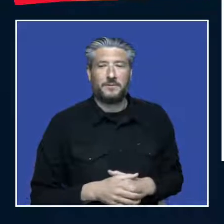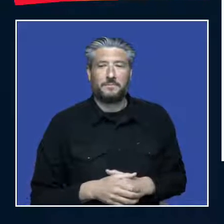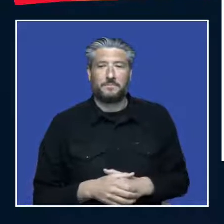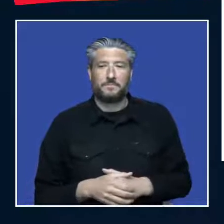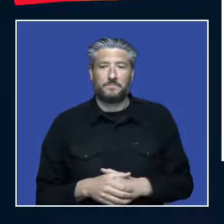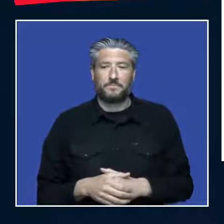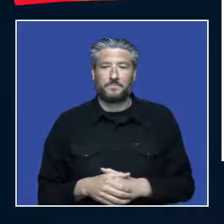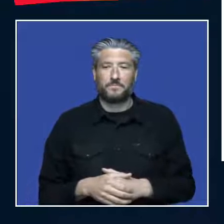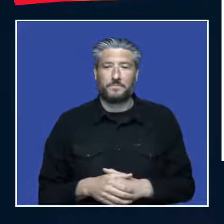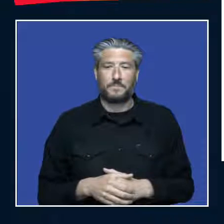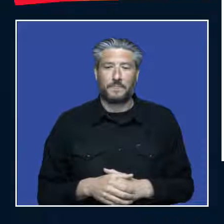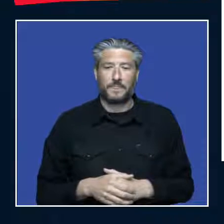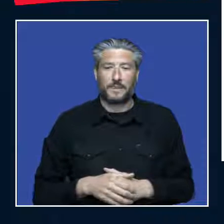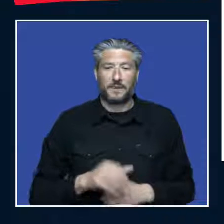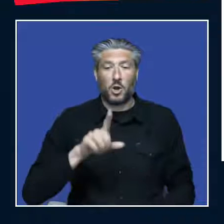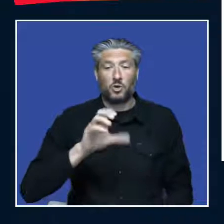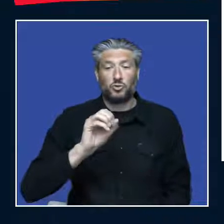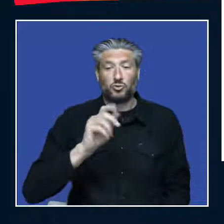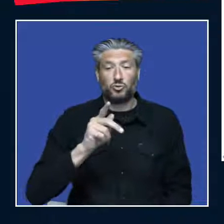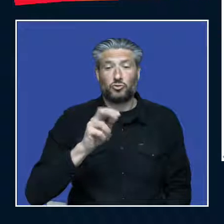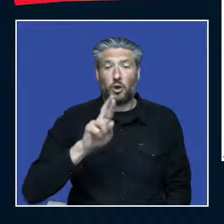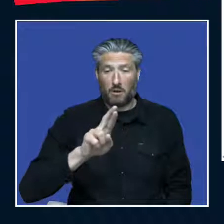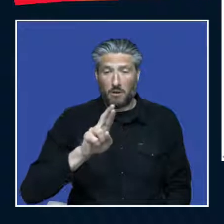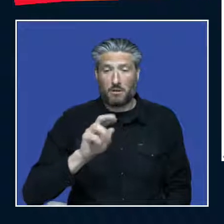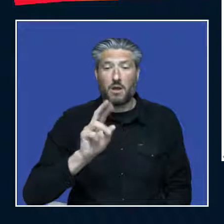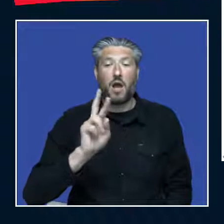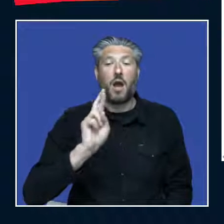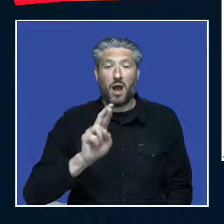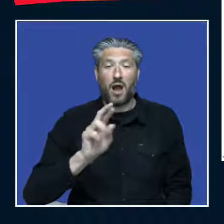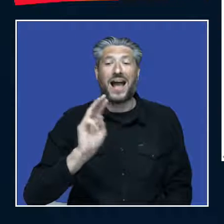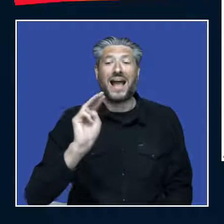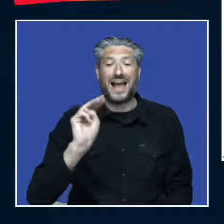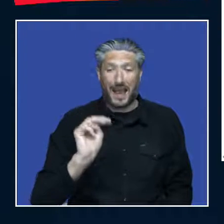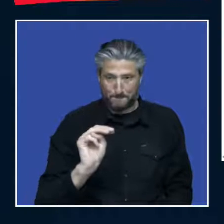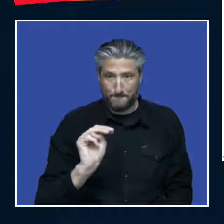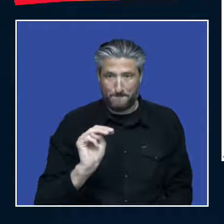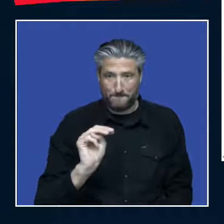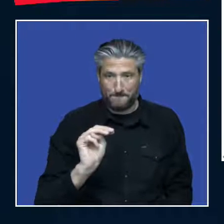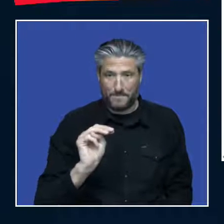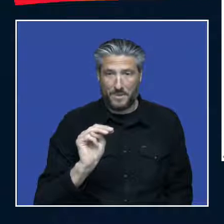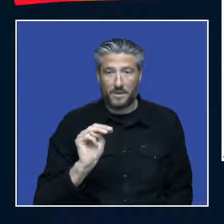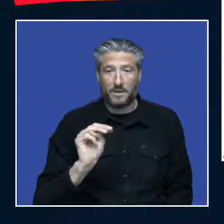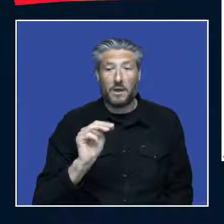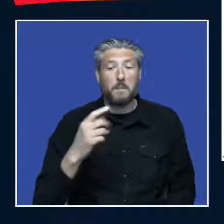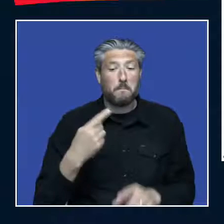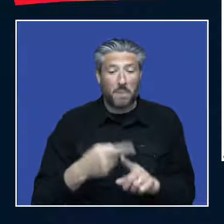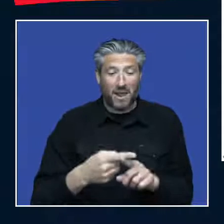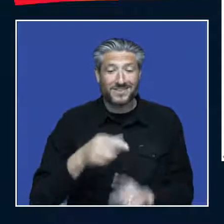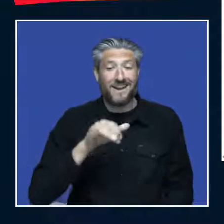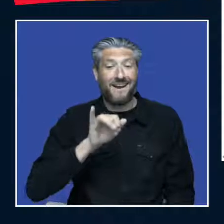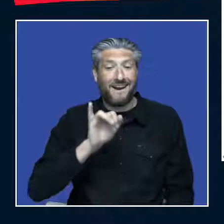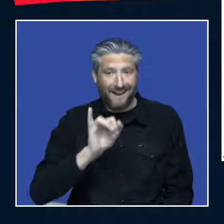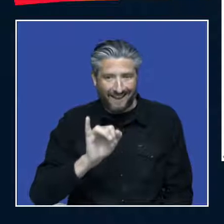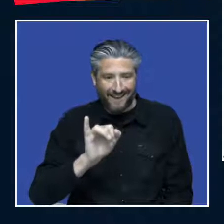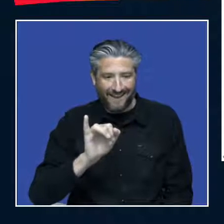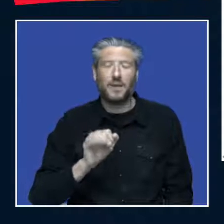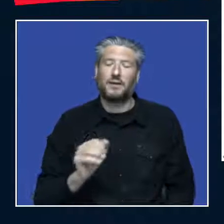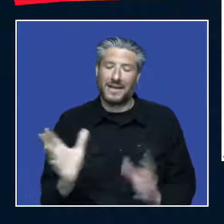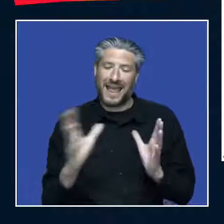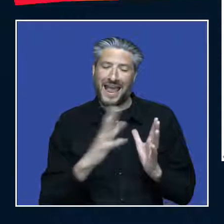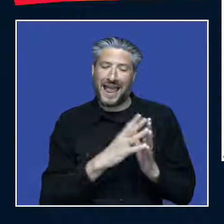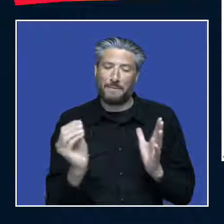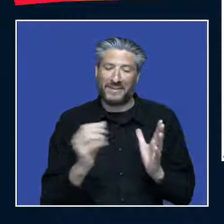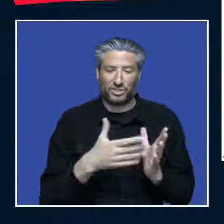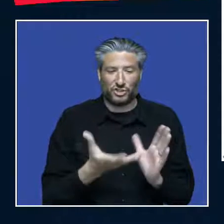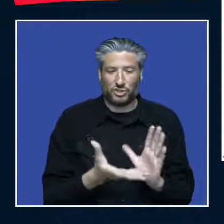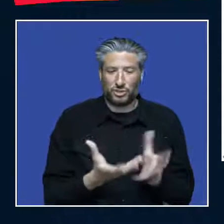With RMI, you can also remove the images. So yeah, there are different things. You have the images and the